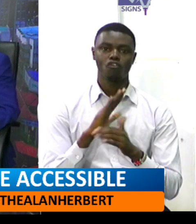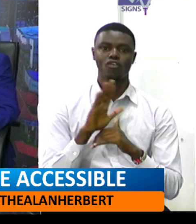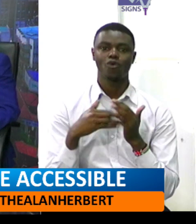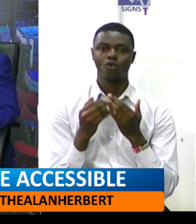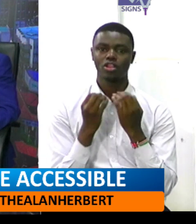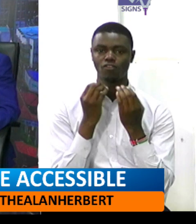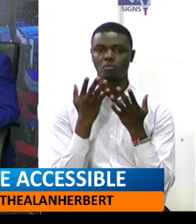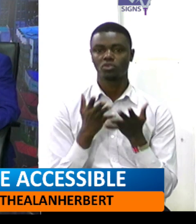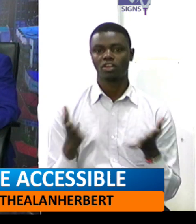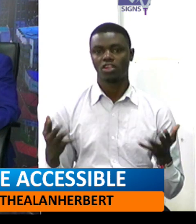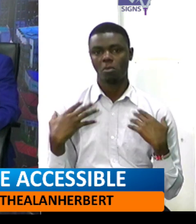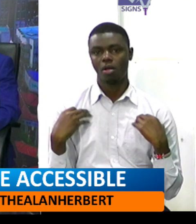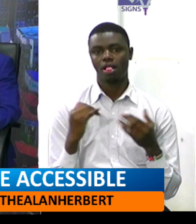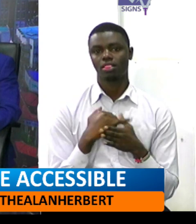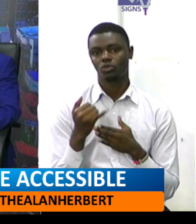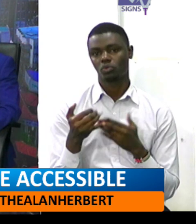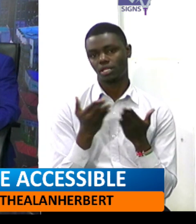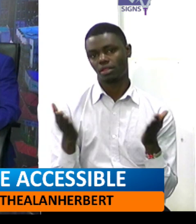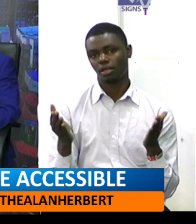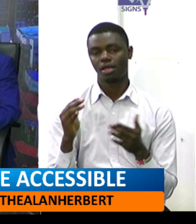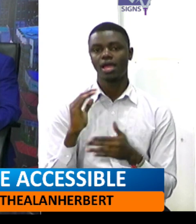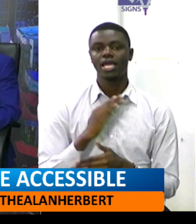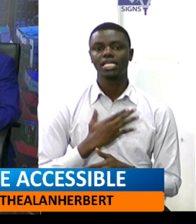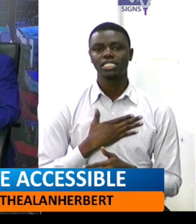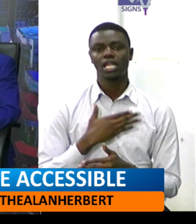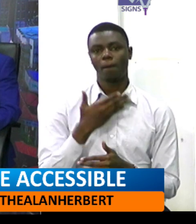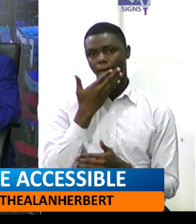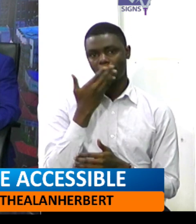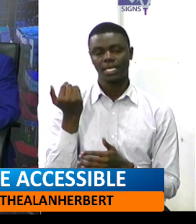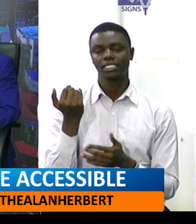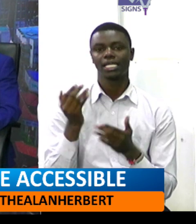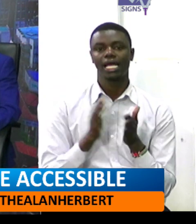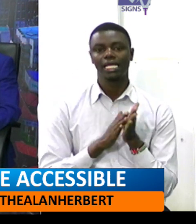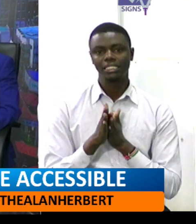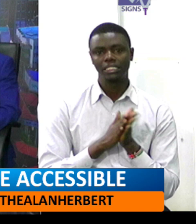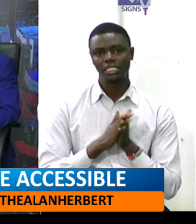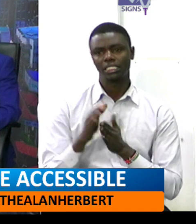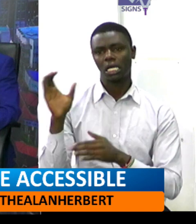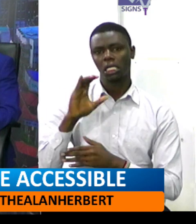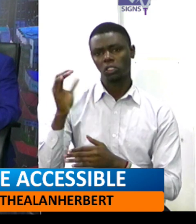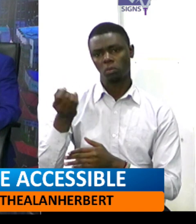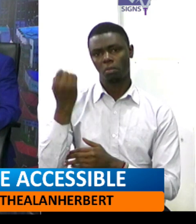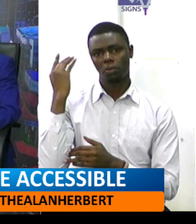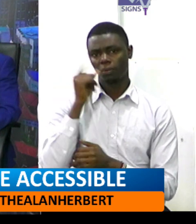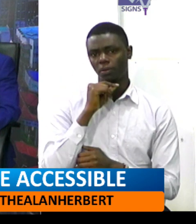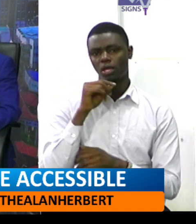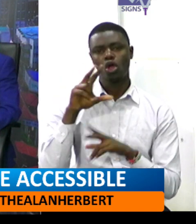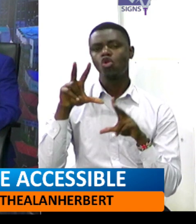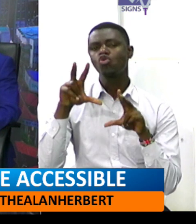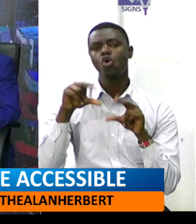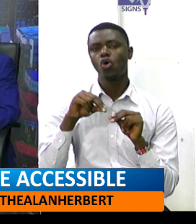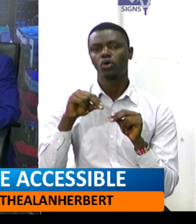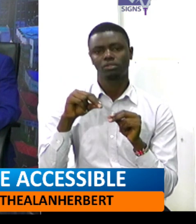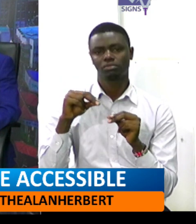information available on health insurance. And it's in our best interest that a customer has understood. It's not in our interest that a customer has not